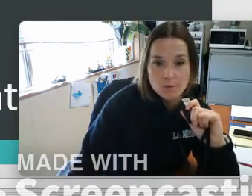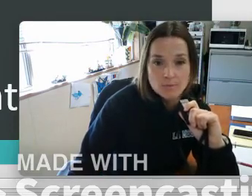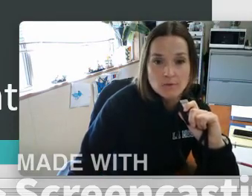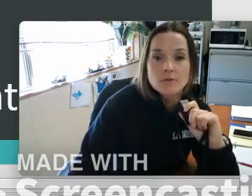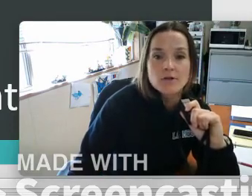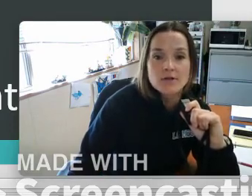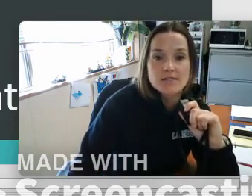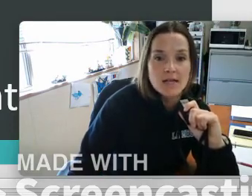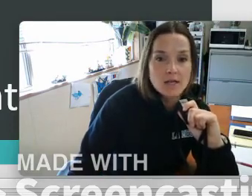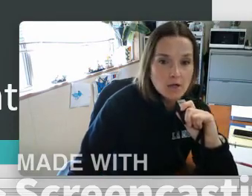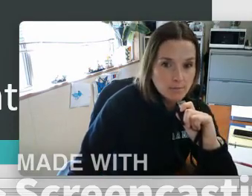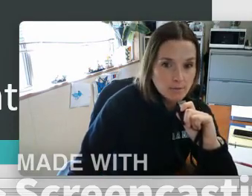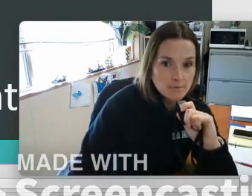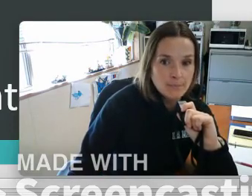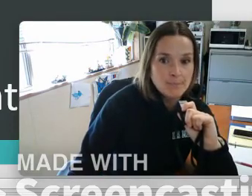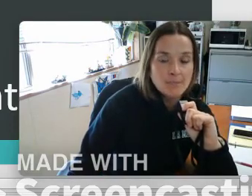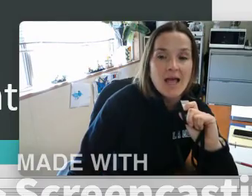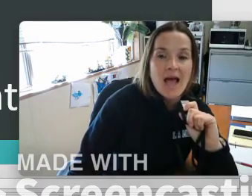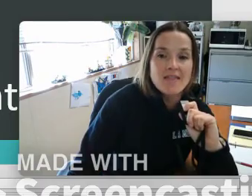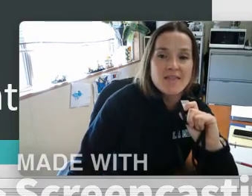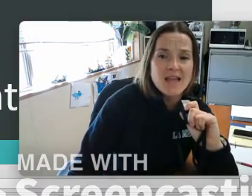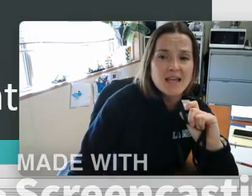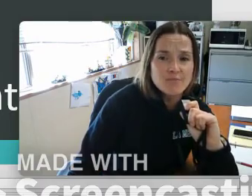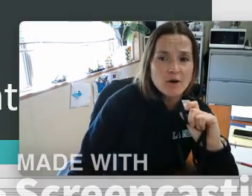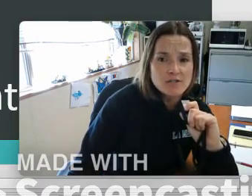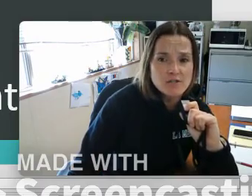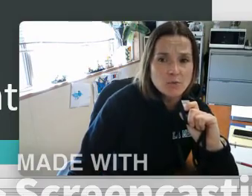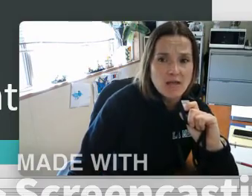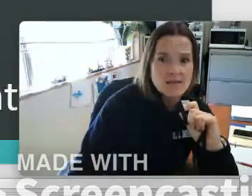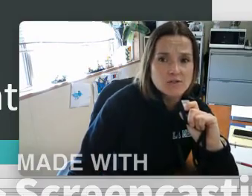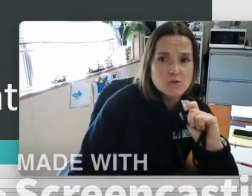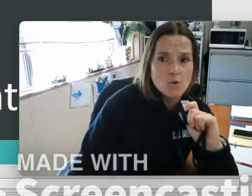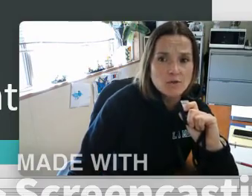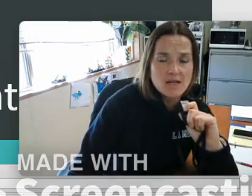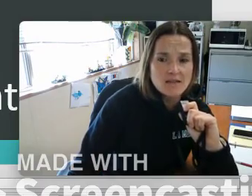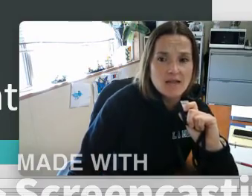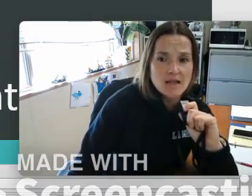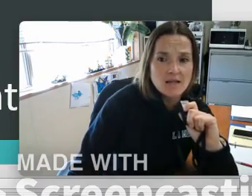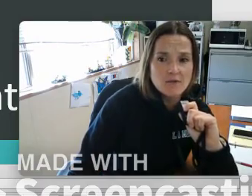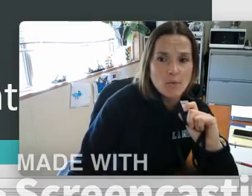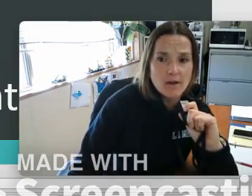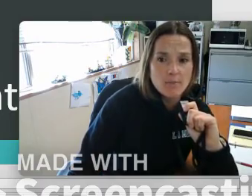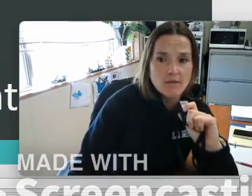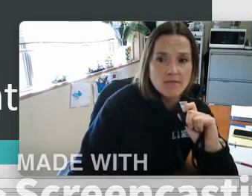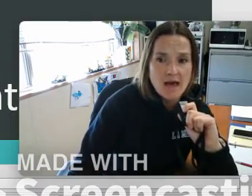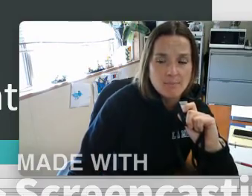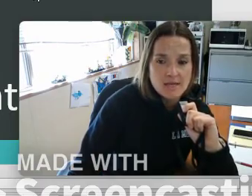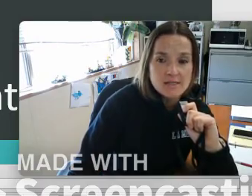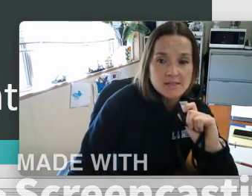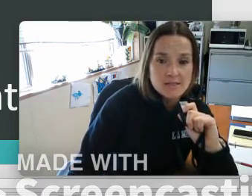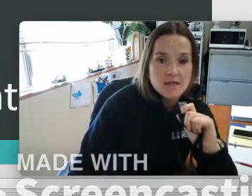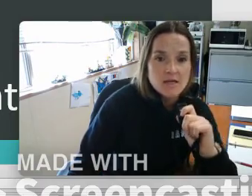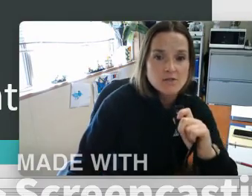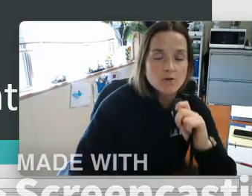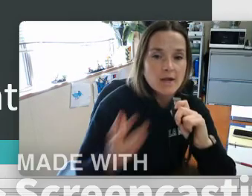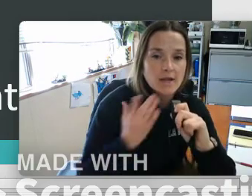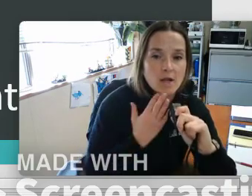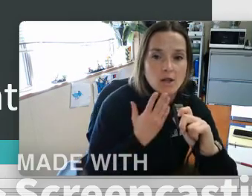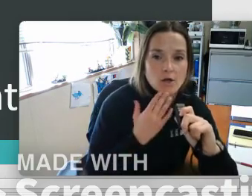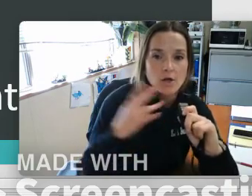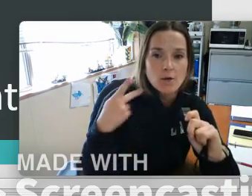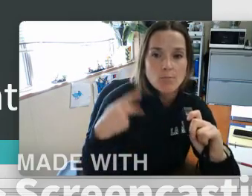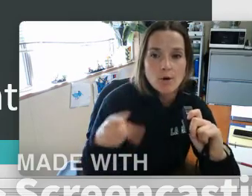color purple, you're going to sign color purple. And then the negative part is don't like. So you only need the negative going above that piece. So you